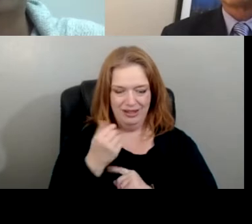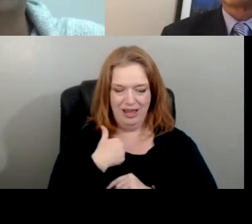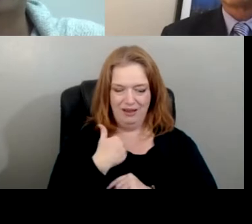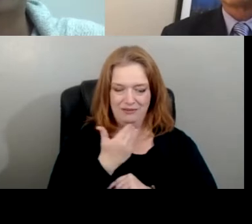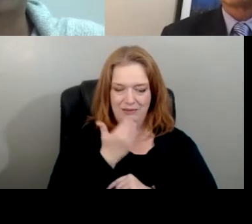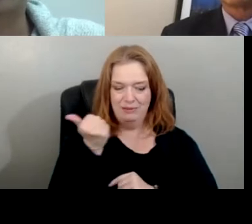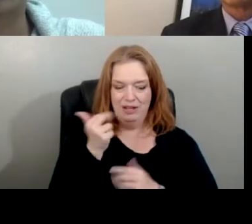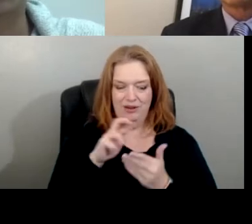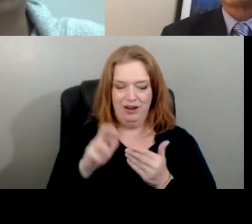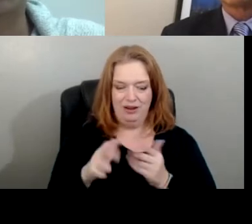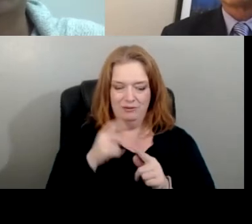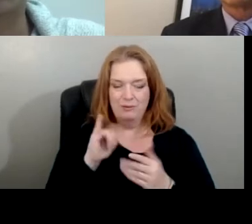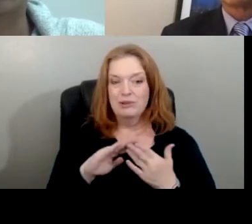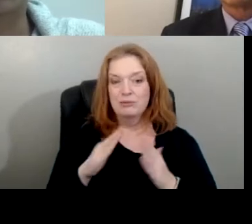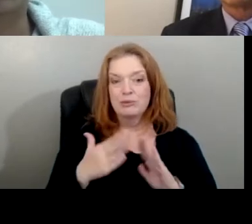our communities.